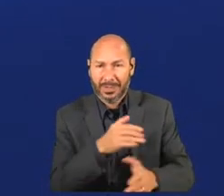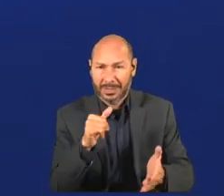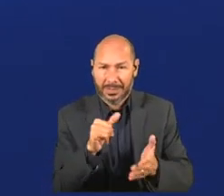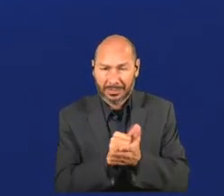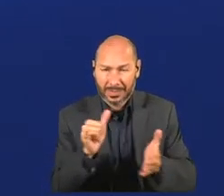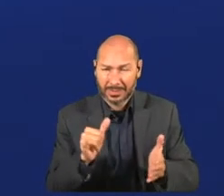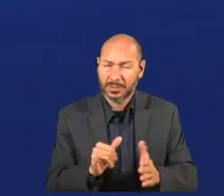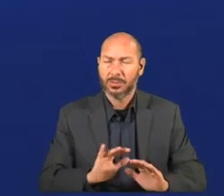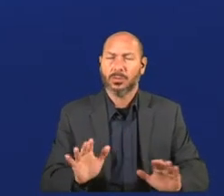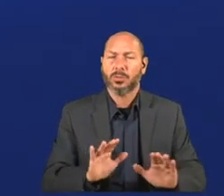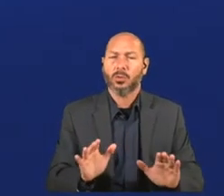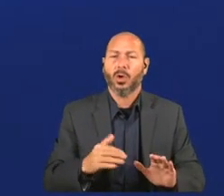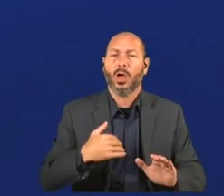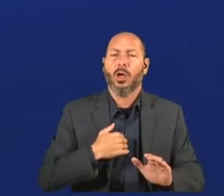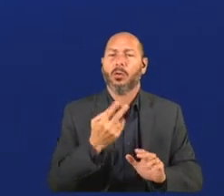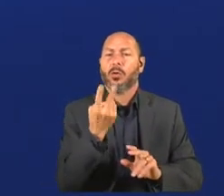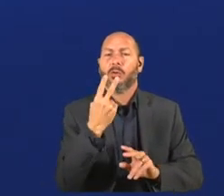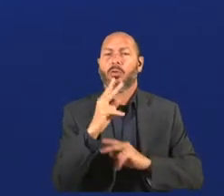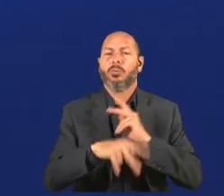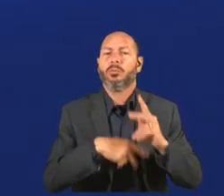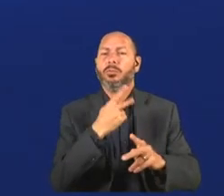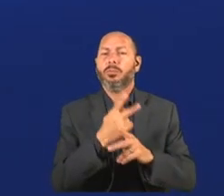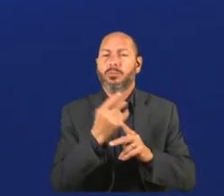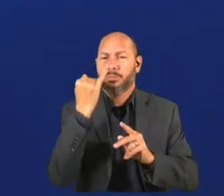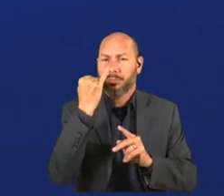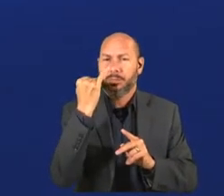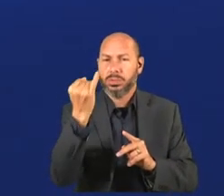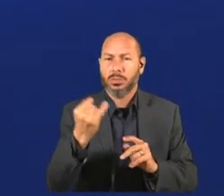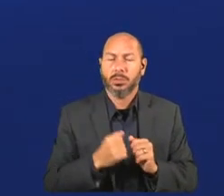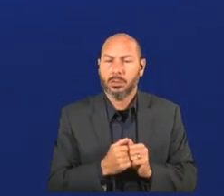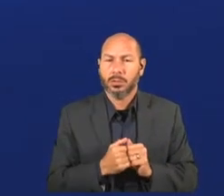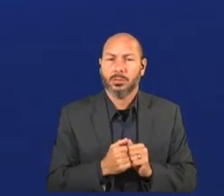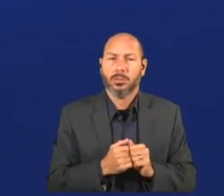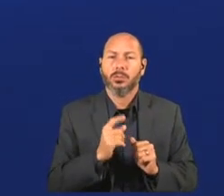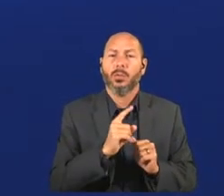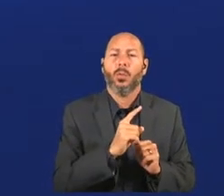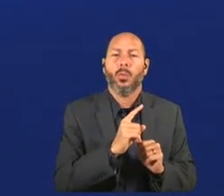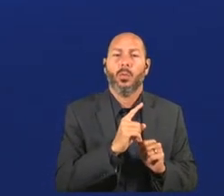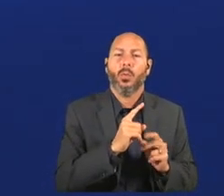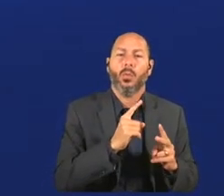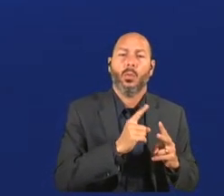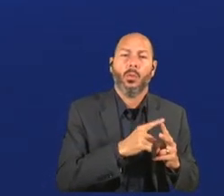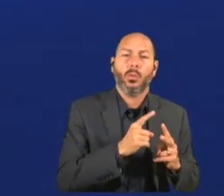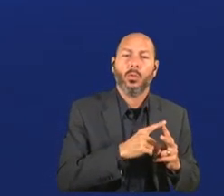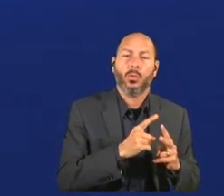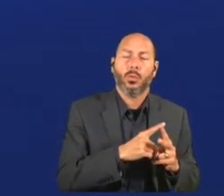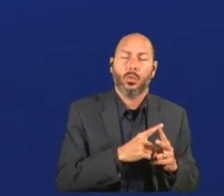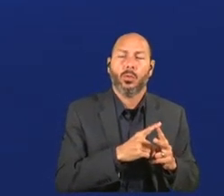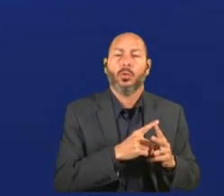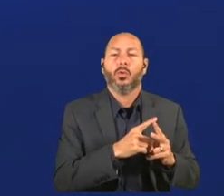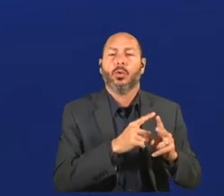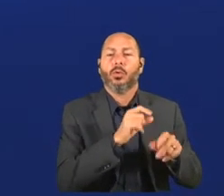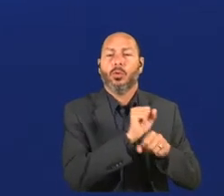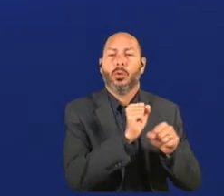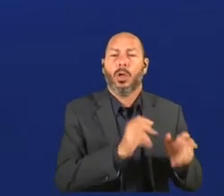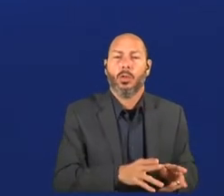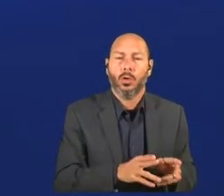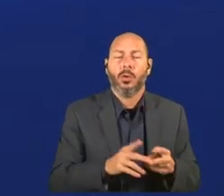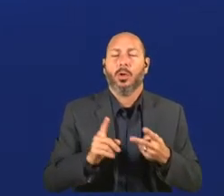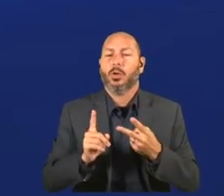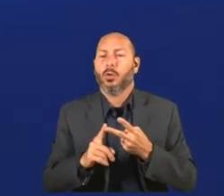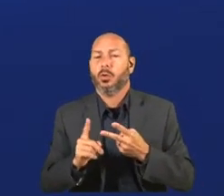types of initiatives. We have to address the demand side of the equation, while we also address the supply side of the equation.